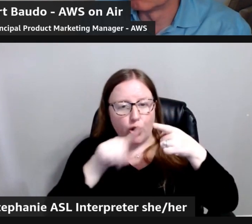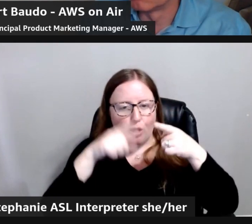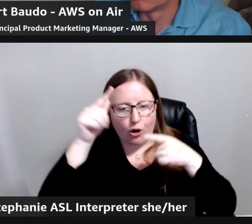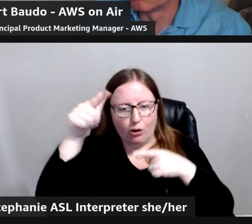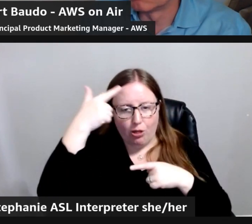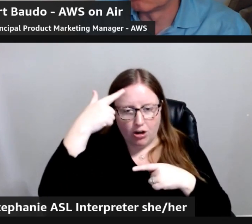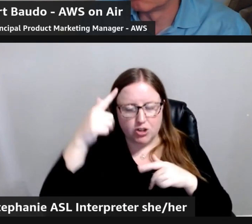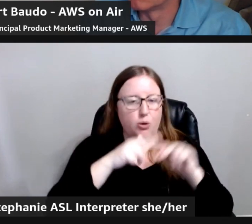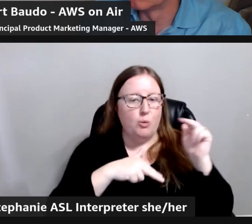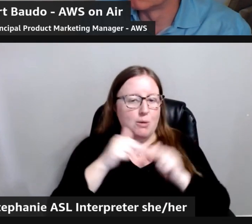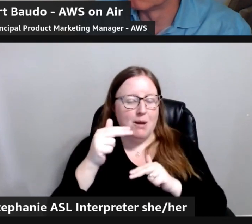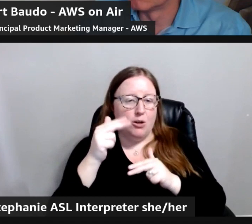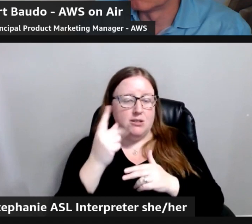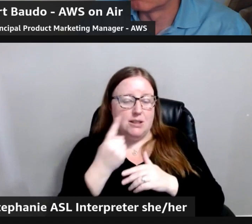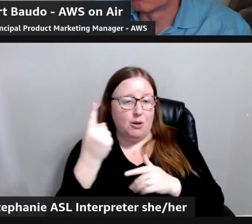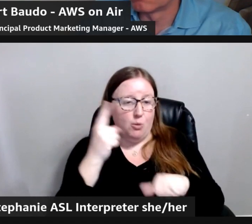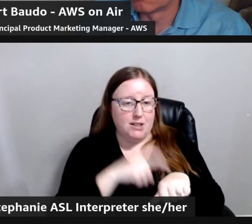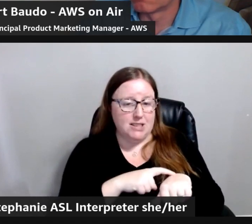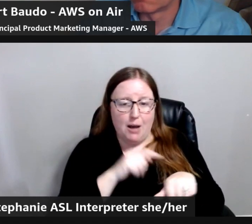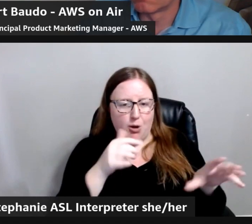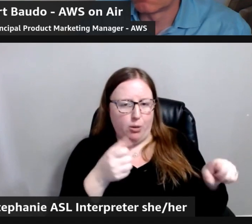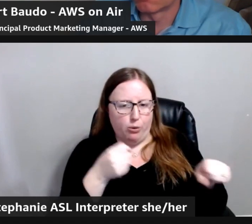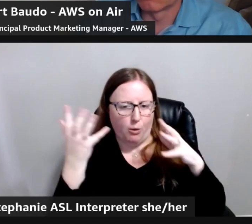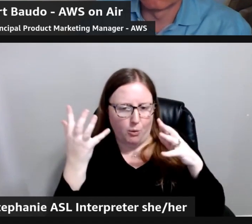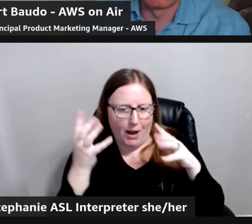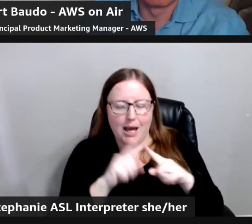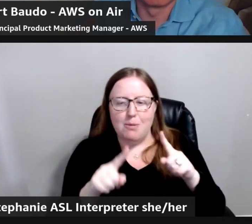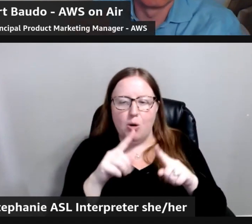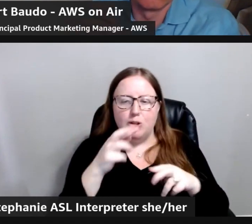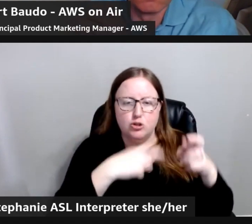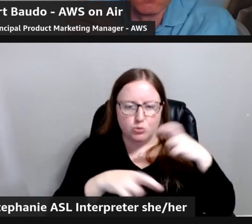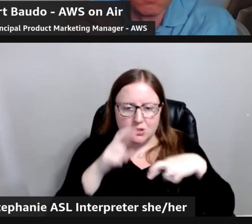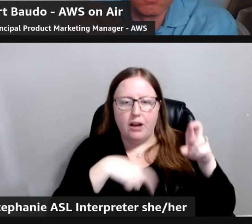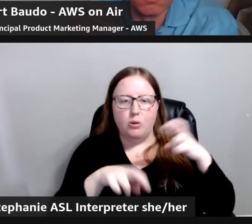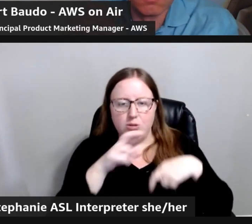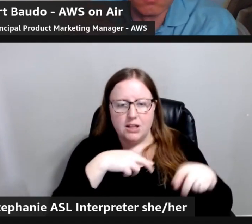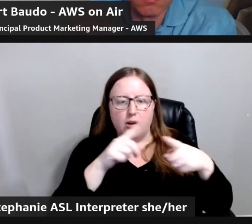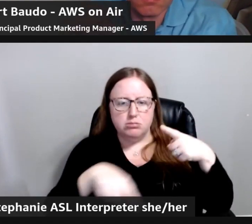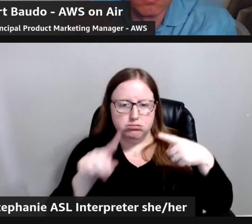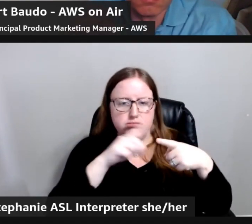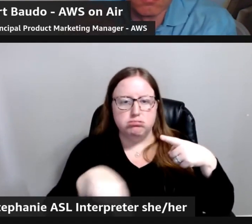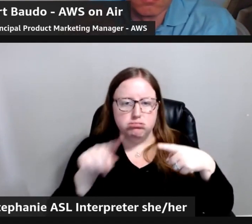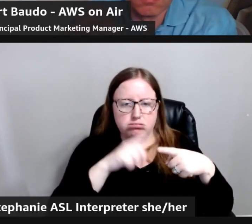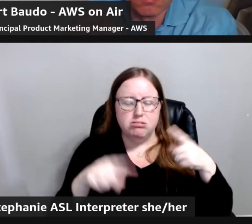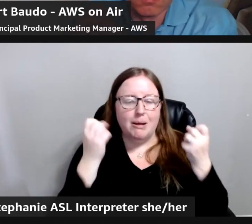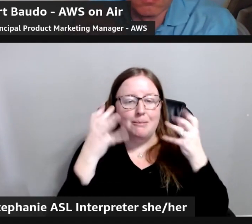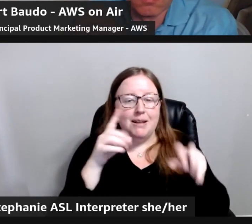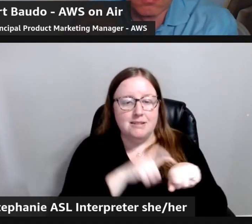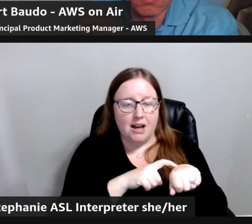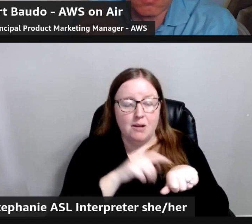build something once and then throw it away, but we reuse, recycle multiple times. We're